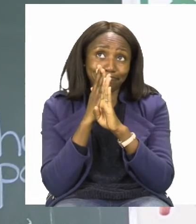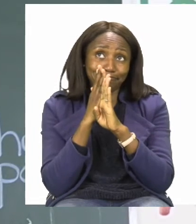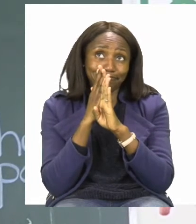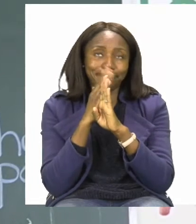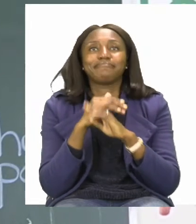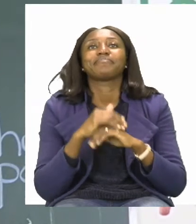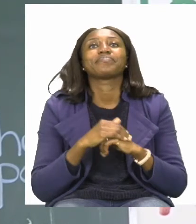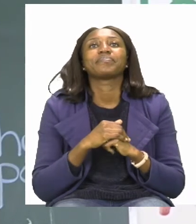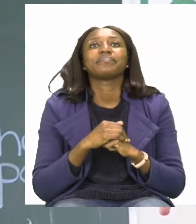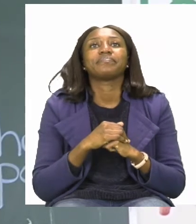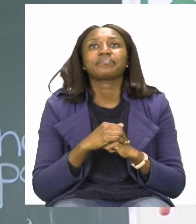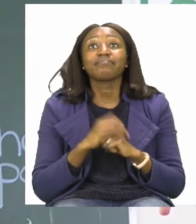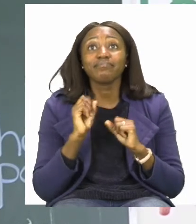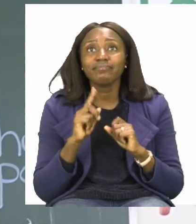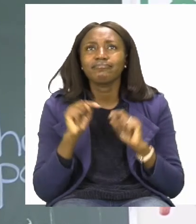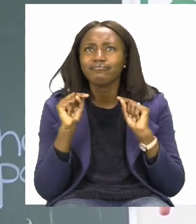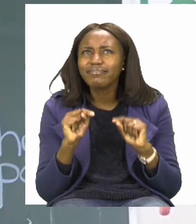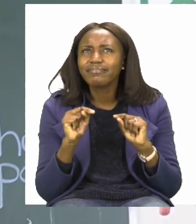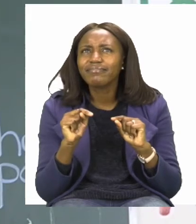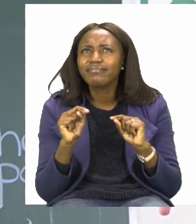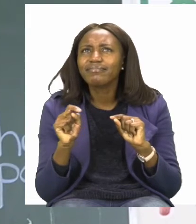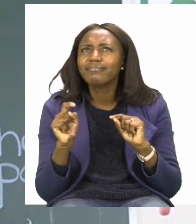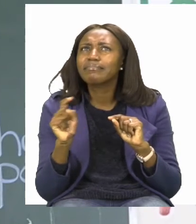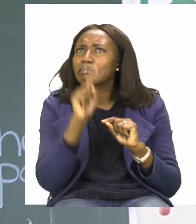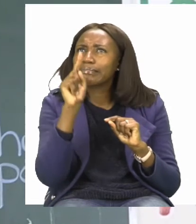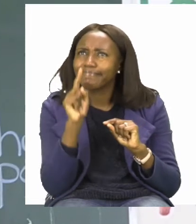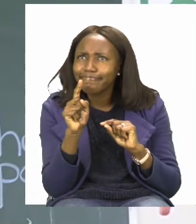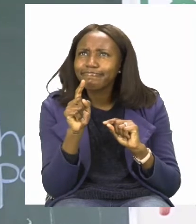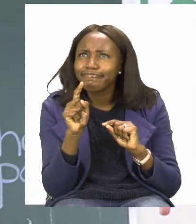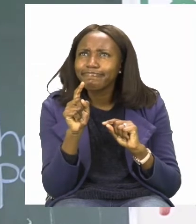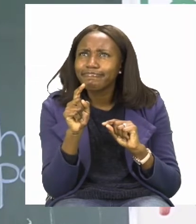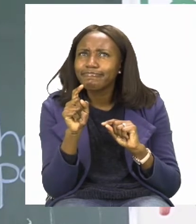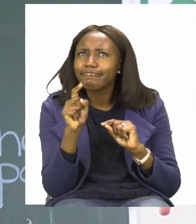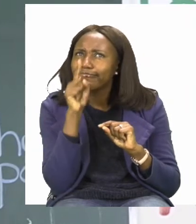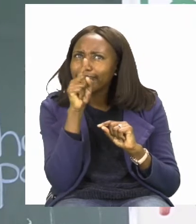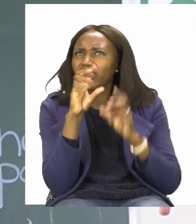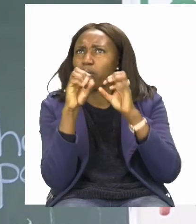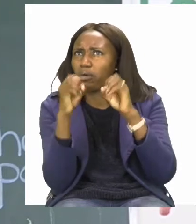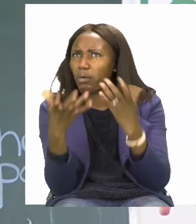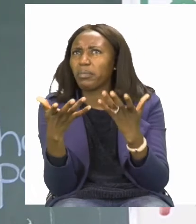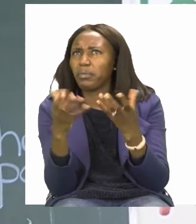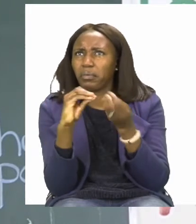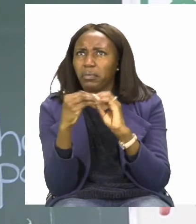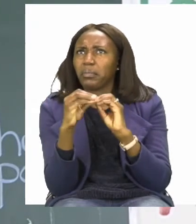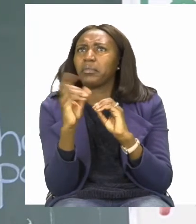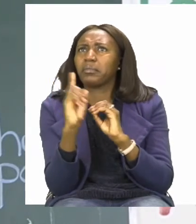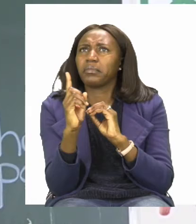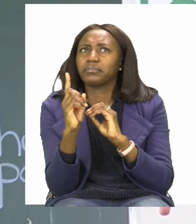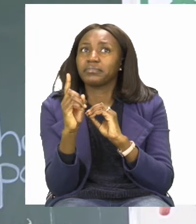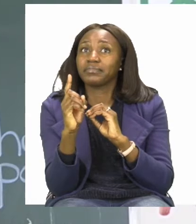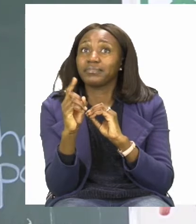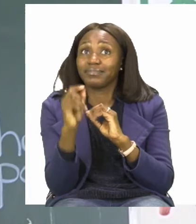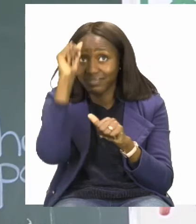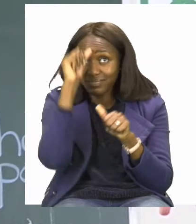correctly. After writing the tens, they now want the value, the actual number. Now,